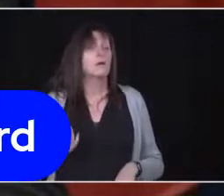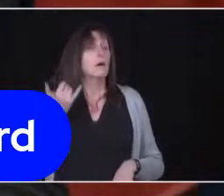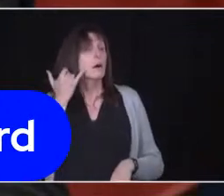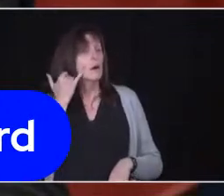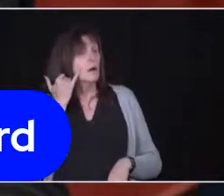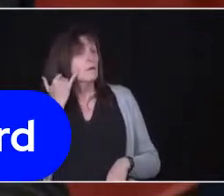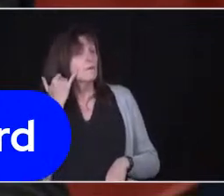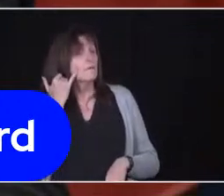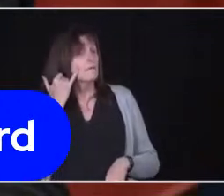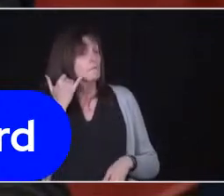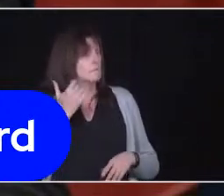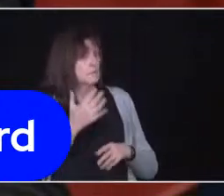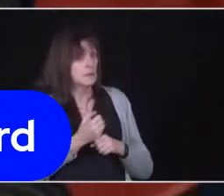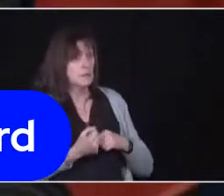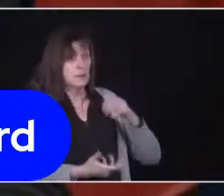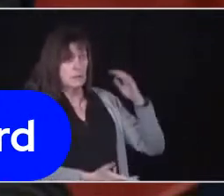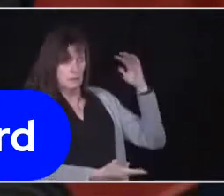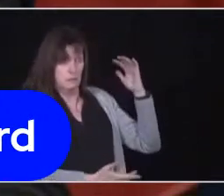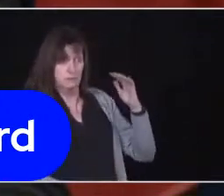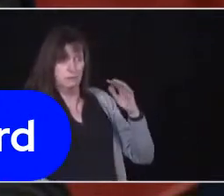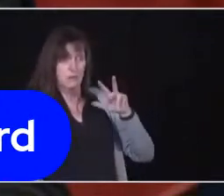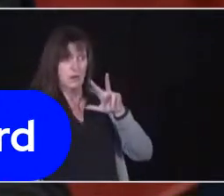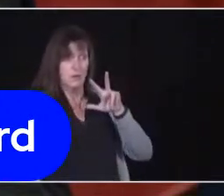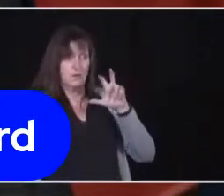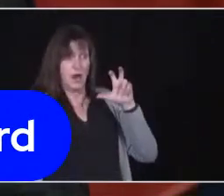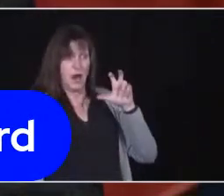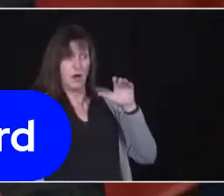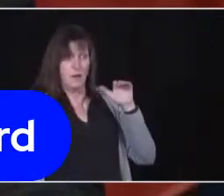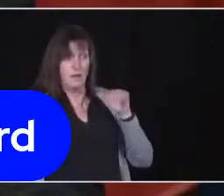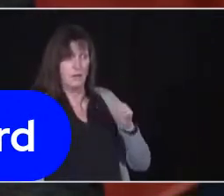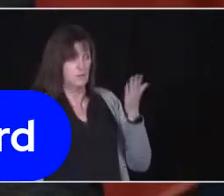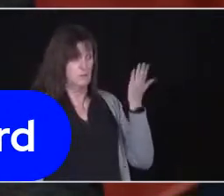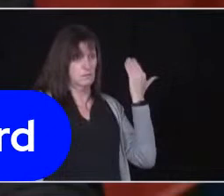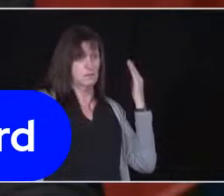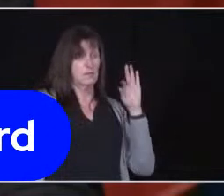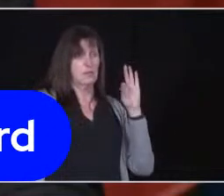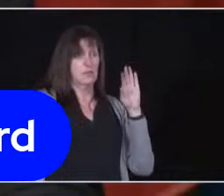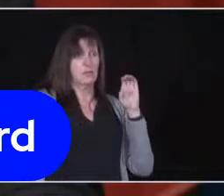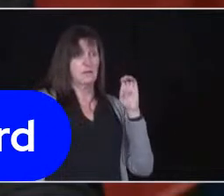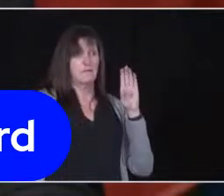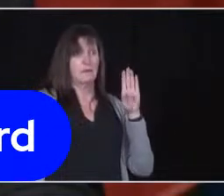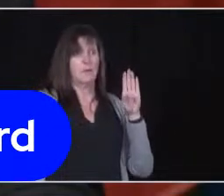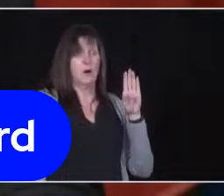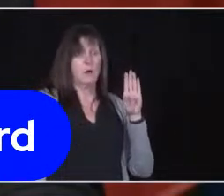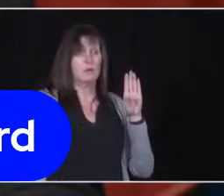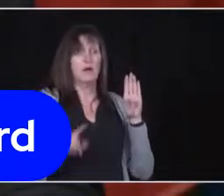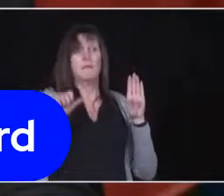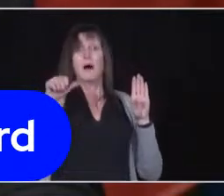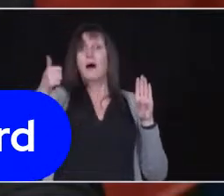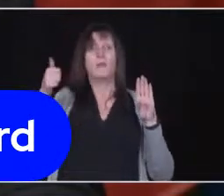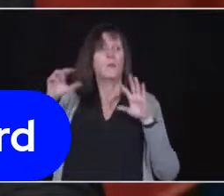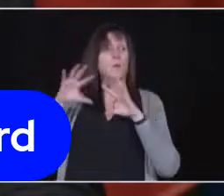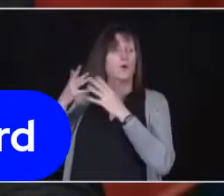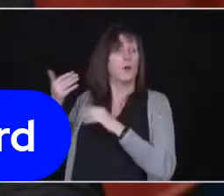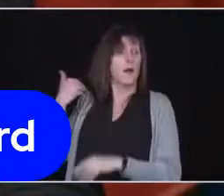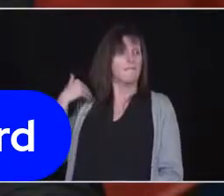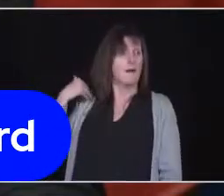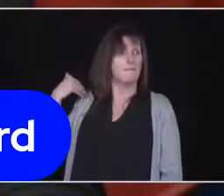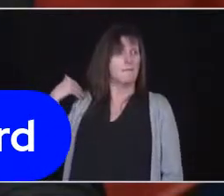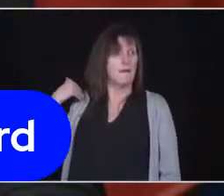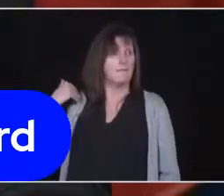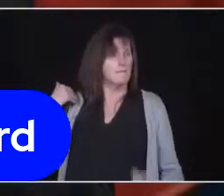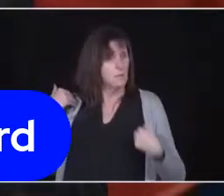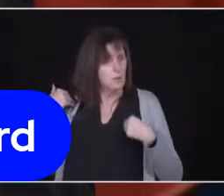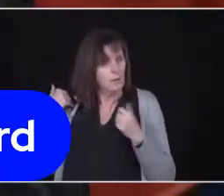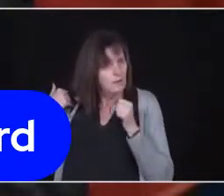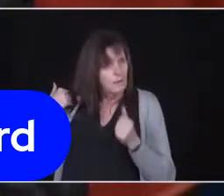300,000 vaccines back in February, like the rest of the world? The answer is absolutely not. We